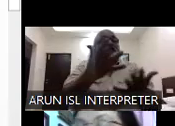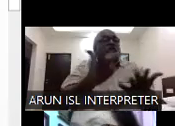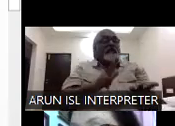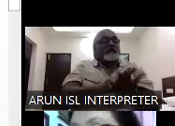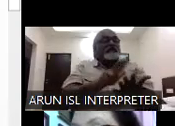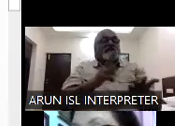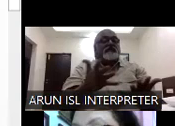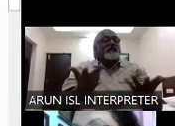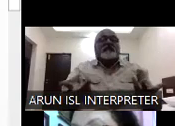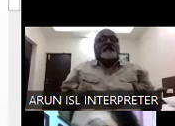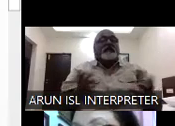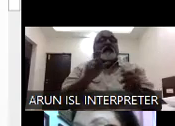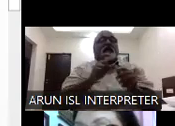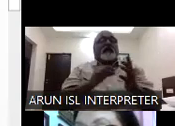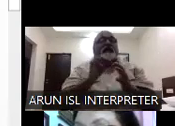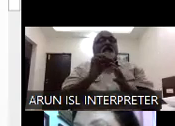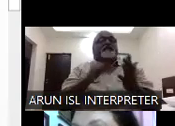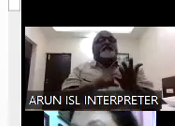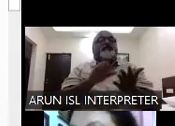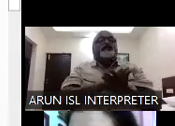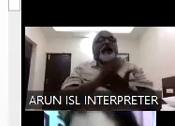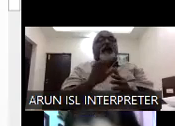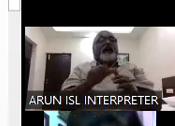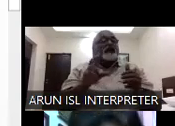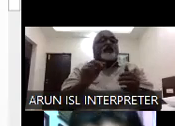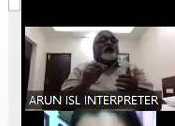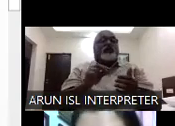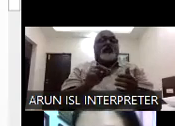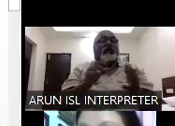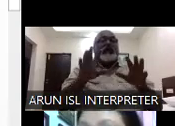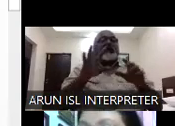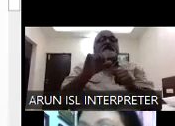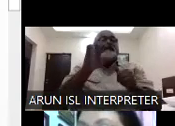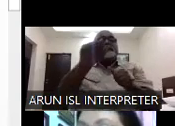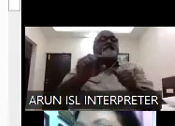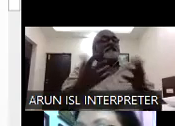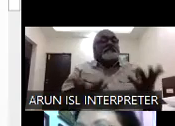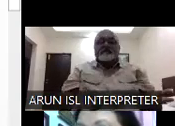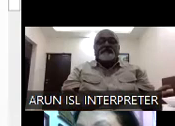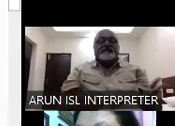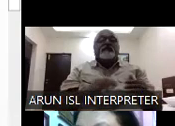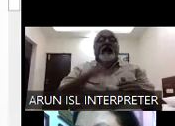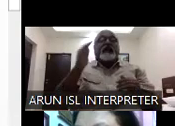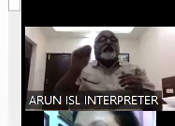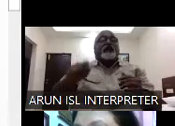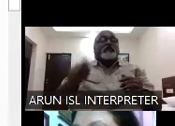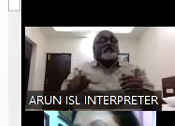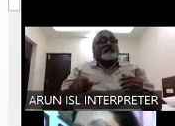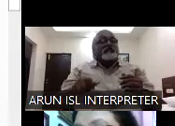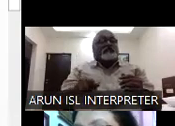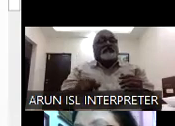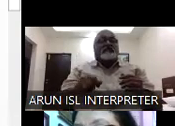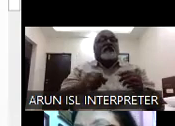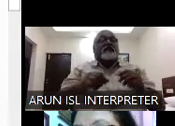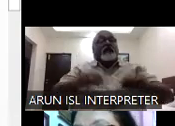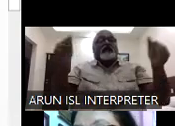the CAPTCHA is not accessible. So what to do? So they filed a case in the High Court and won the